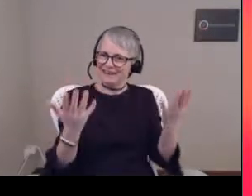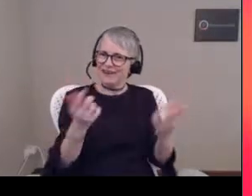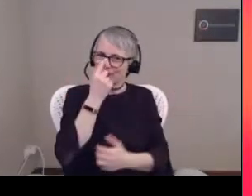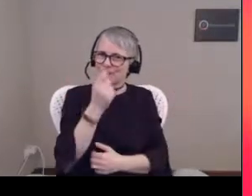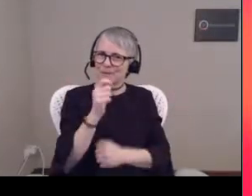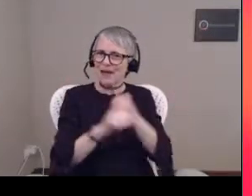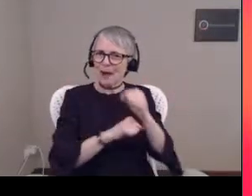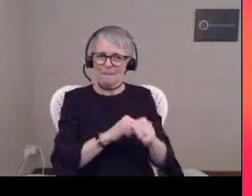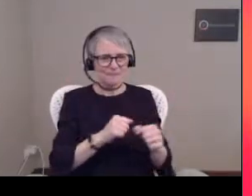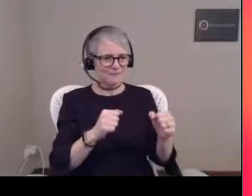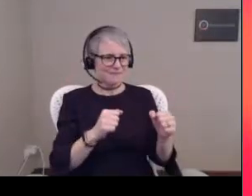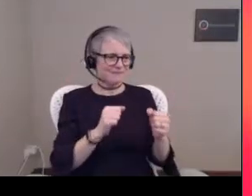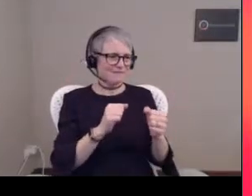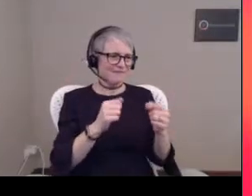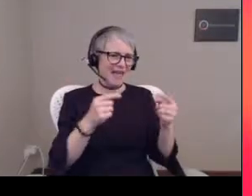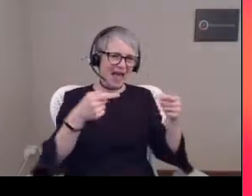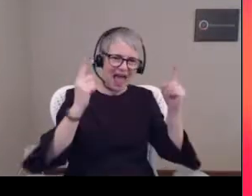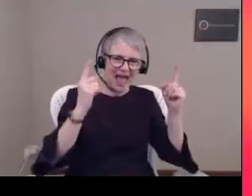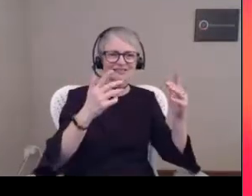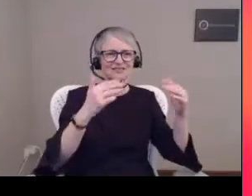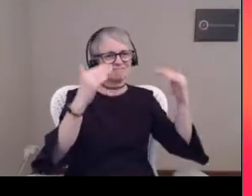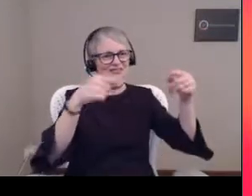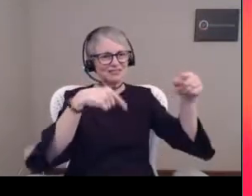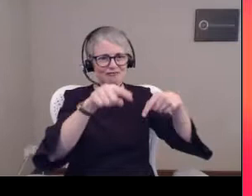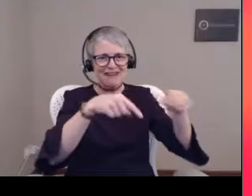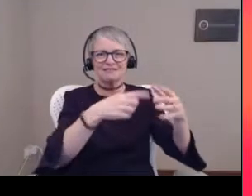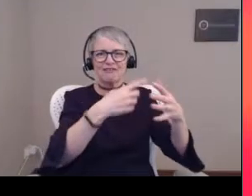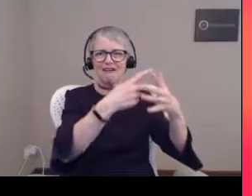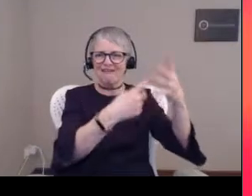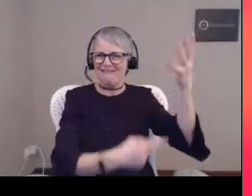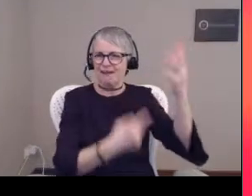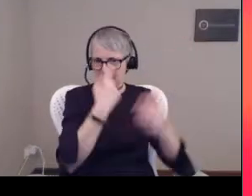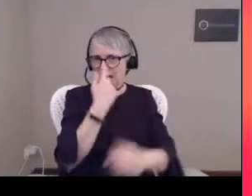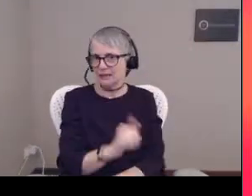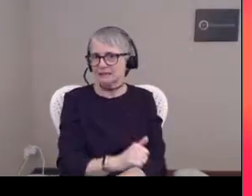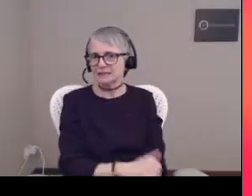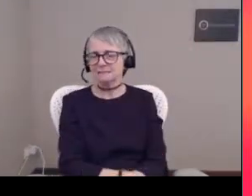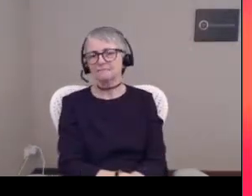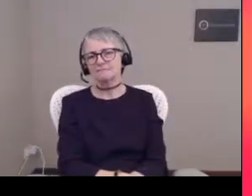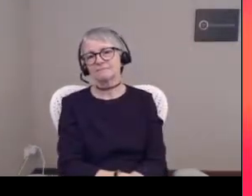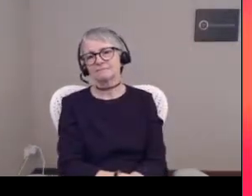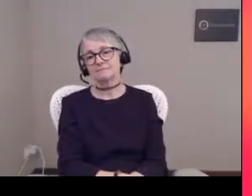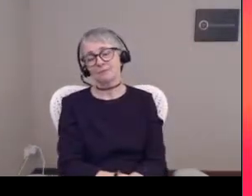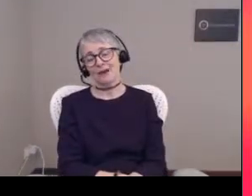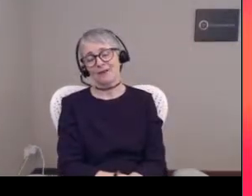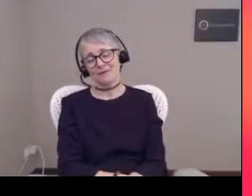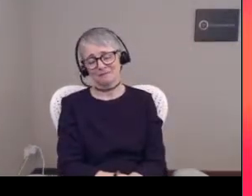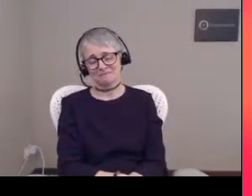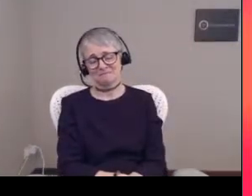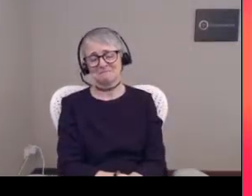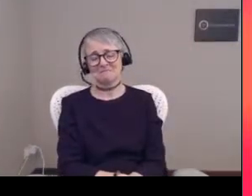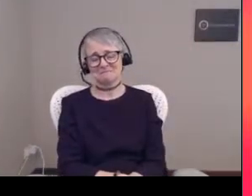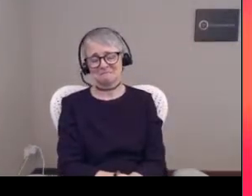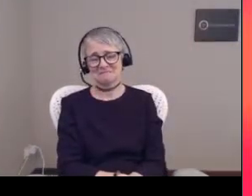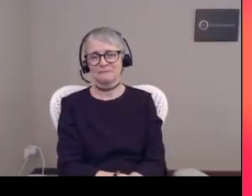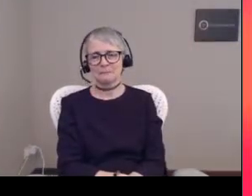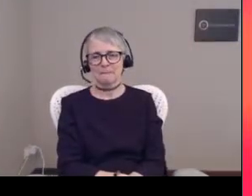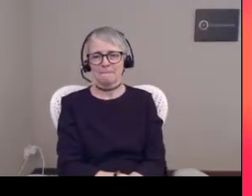move on, we have a natural progression of you going into that opportunity. That's amazing. And at the other end of